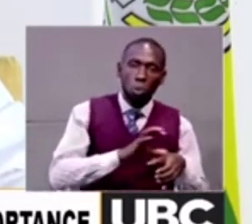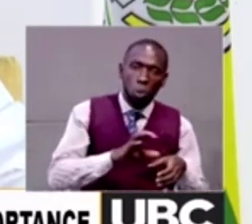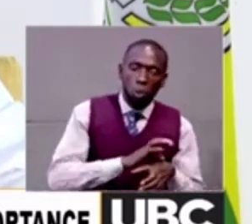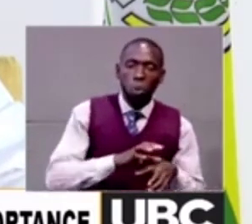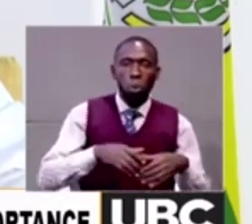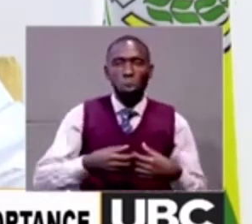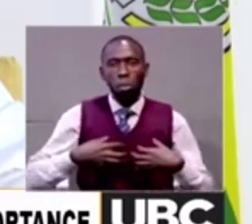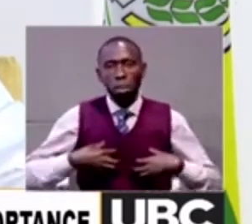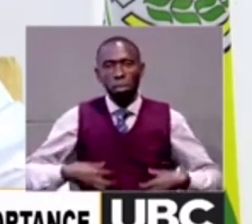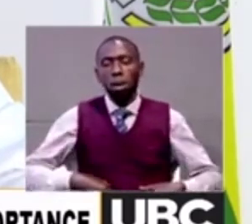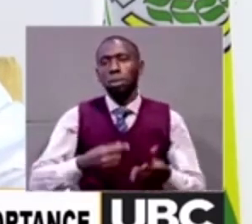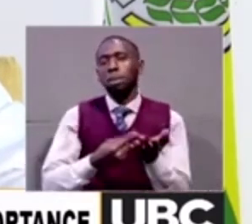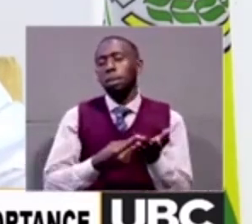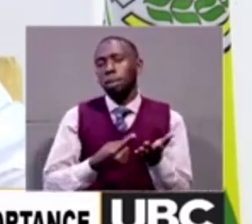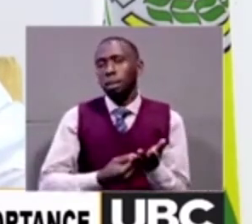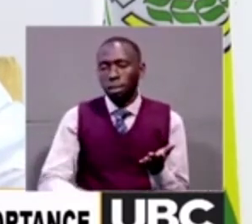or